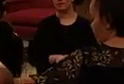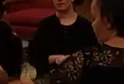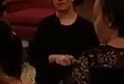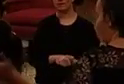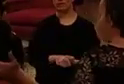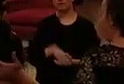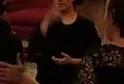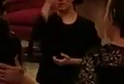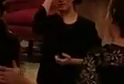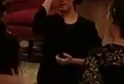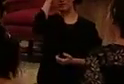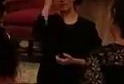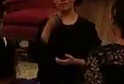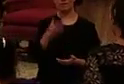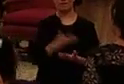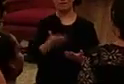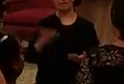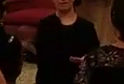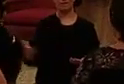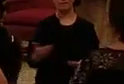But you understand one thing.